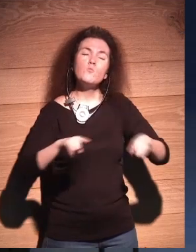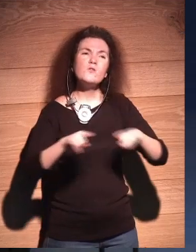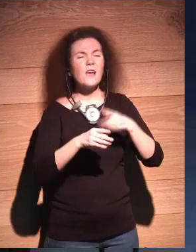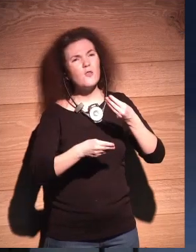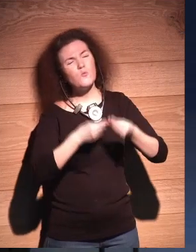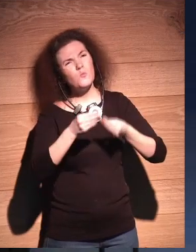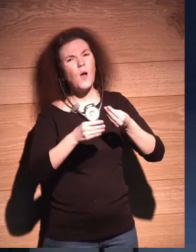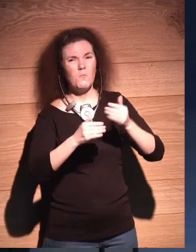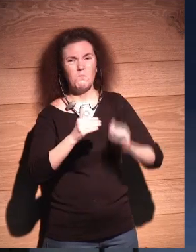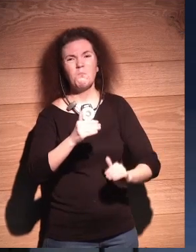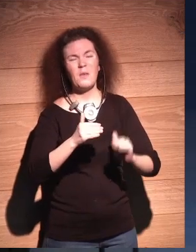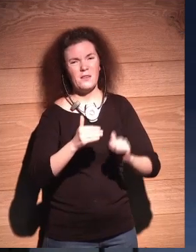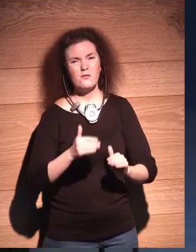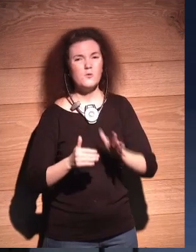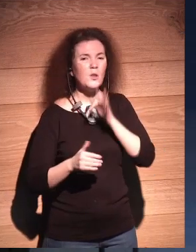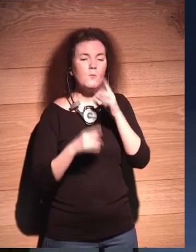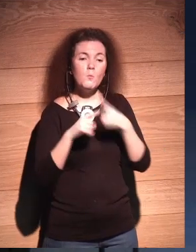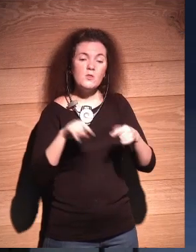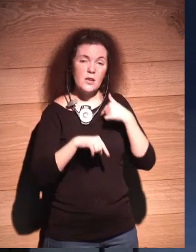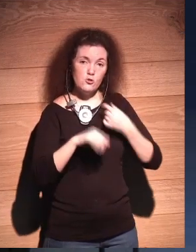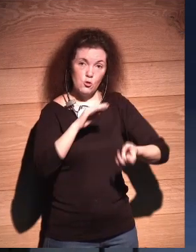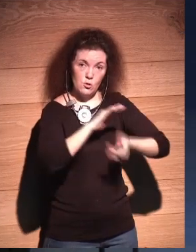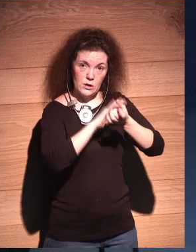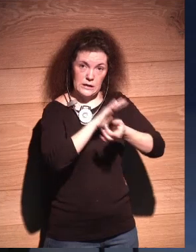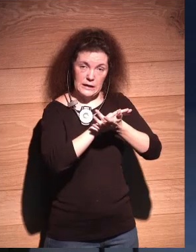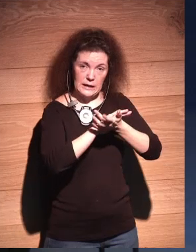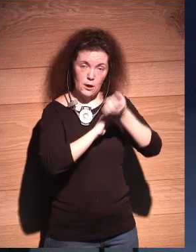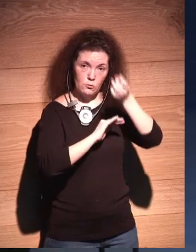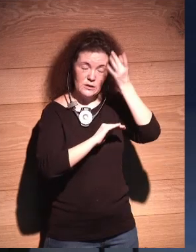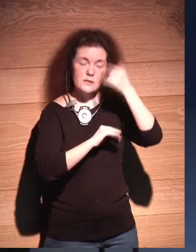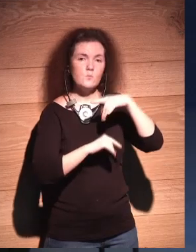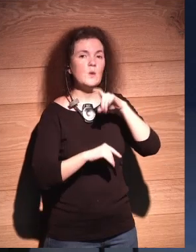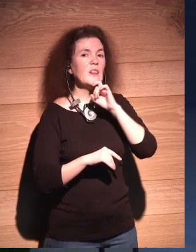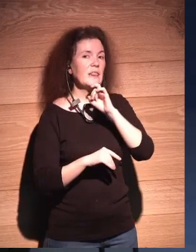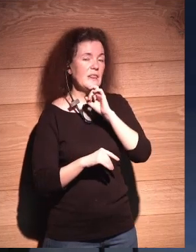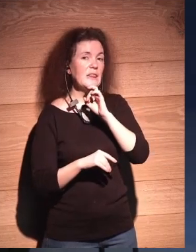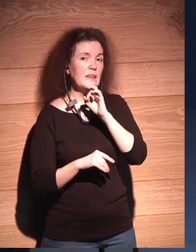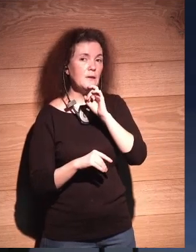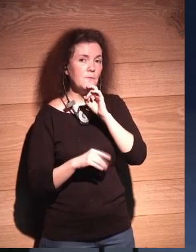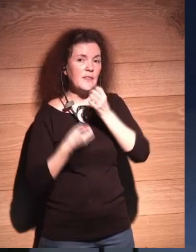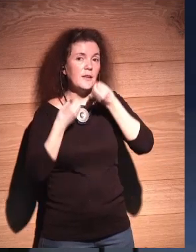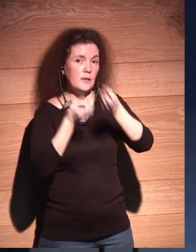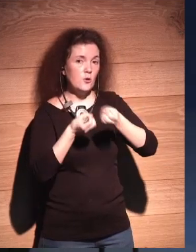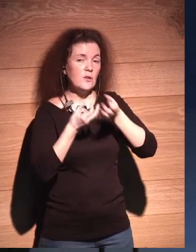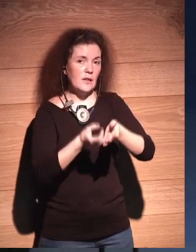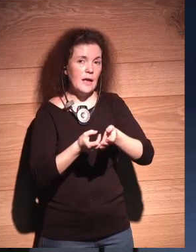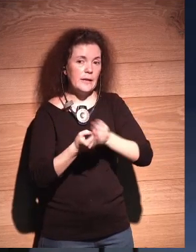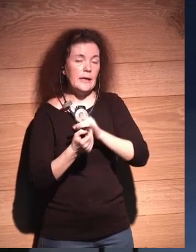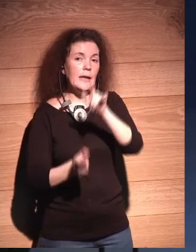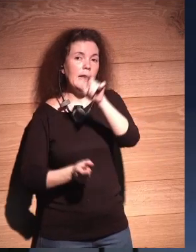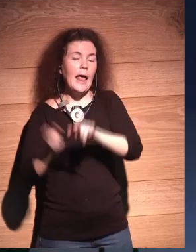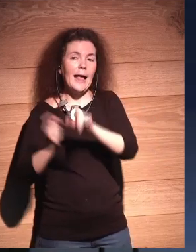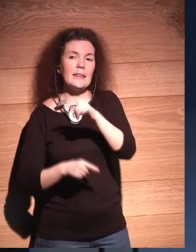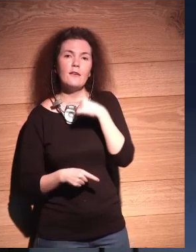kind of hard to count, and so people who are used to a more downbeat sort of thing get frustrated, and so